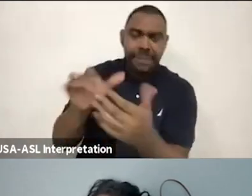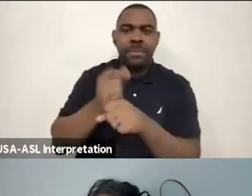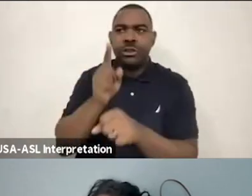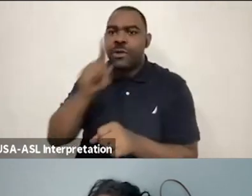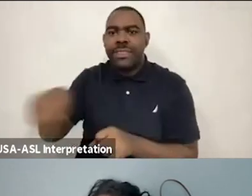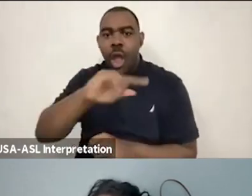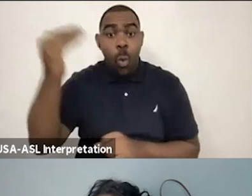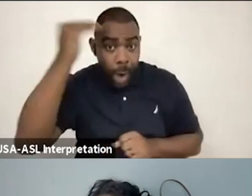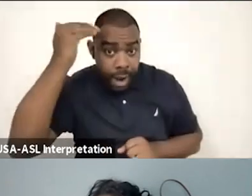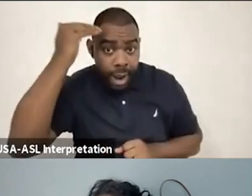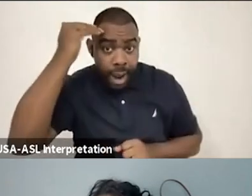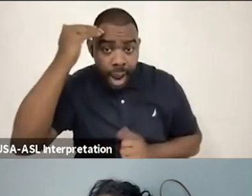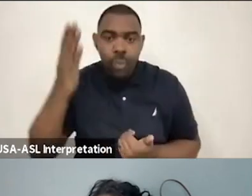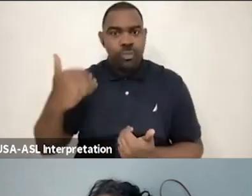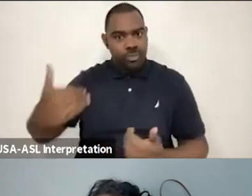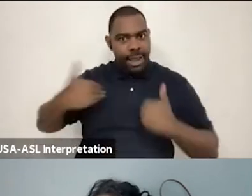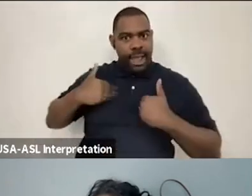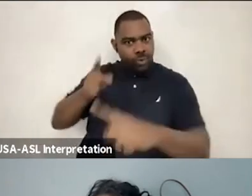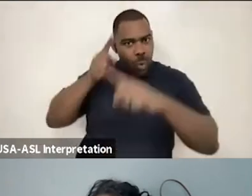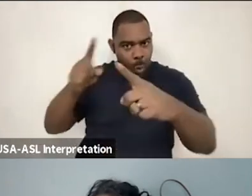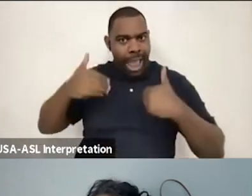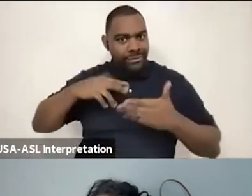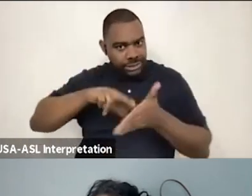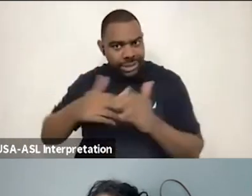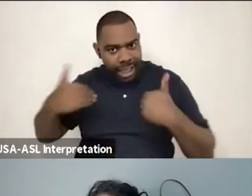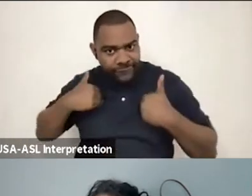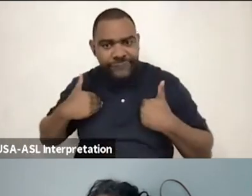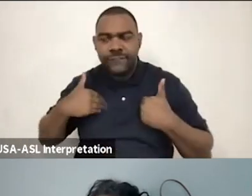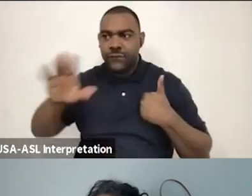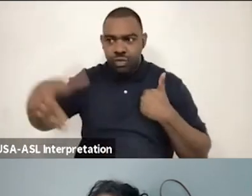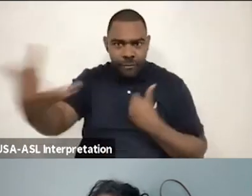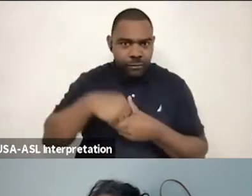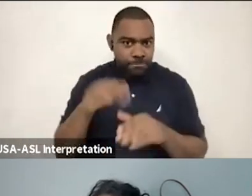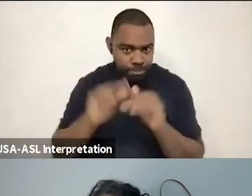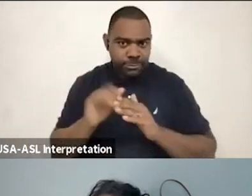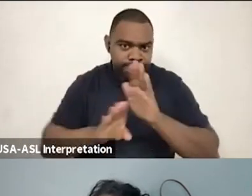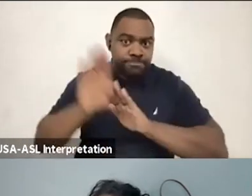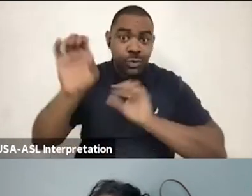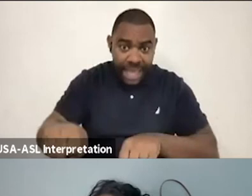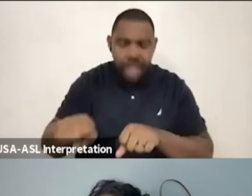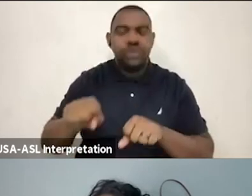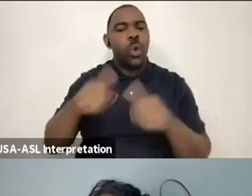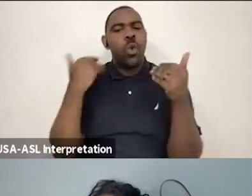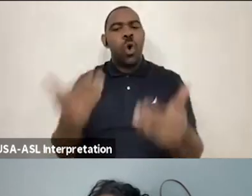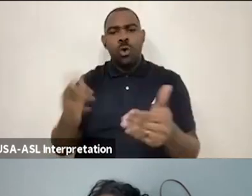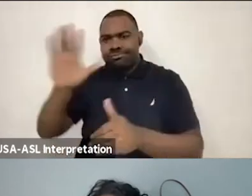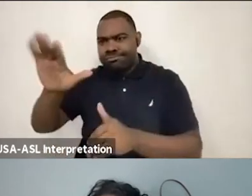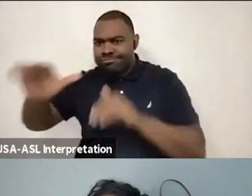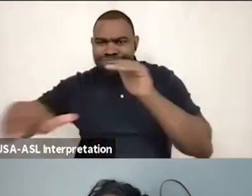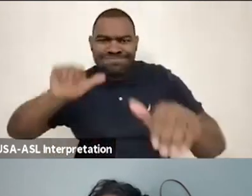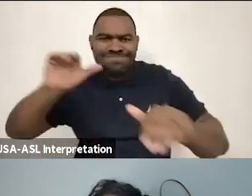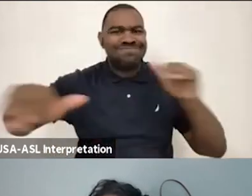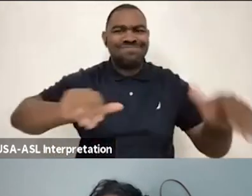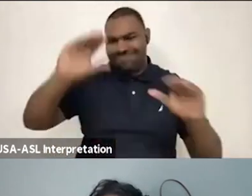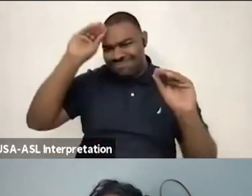and making them aware of the fact that there are some intention and that you can be a part of helping to build it. So don't be afraid to go and spread